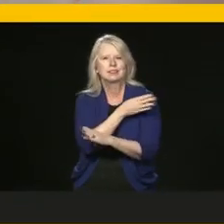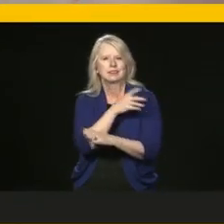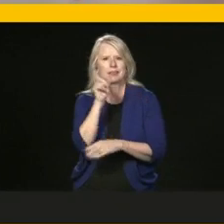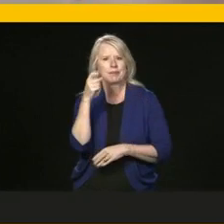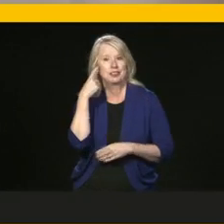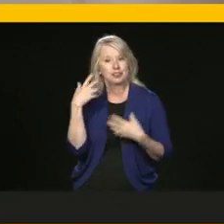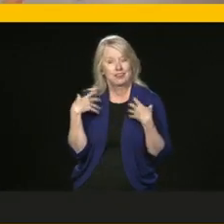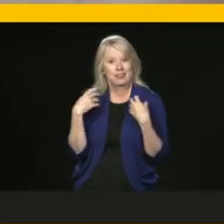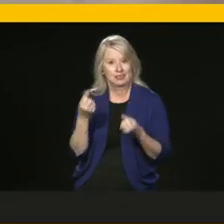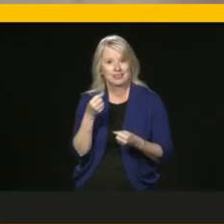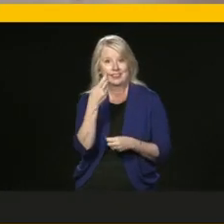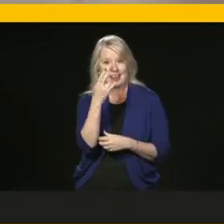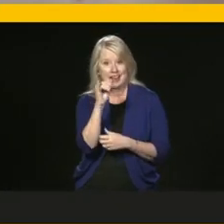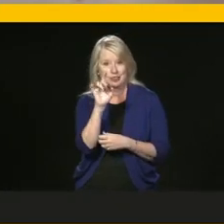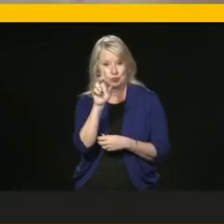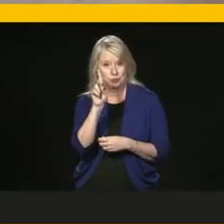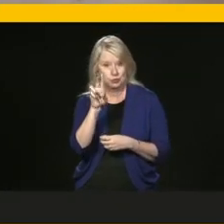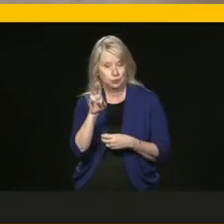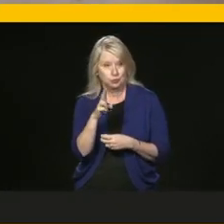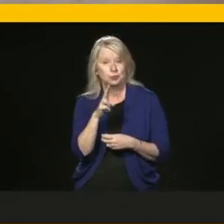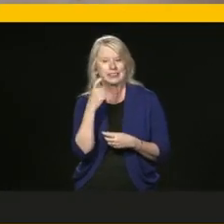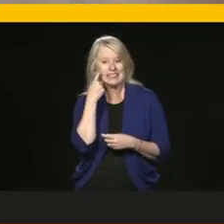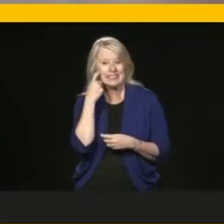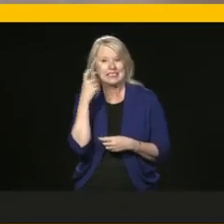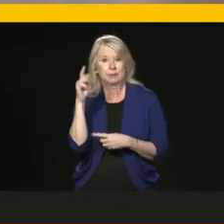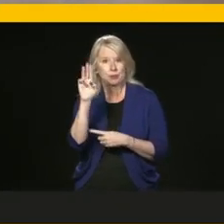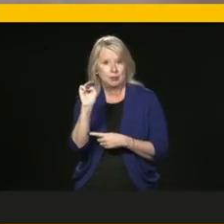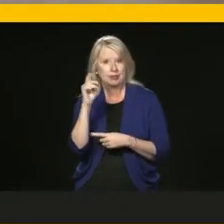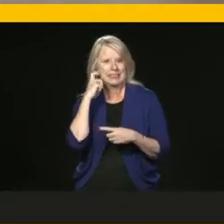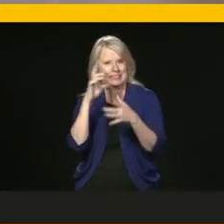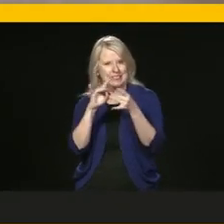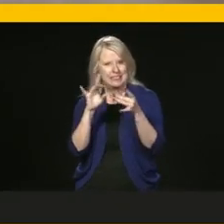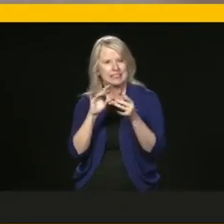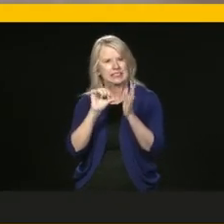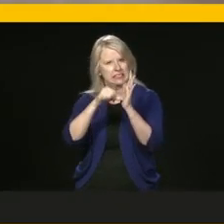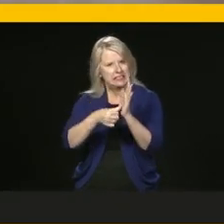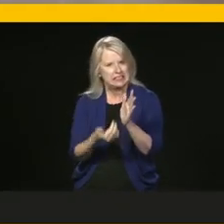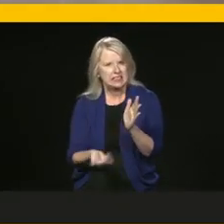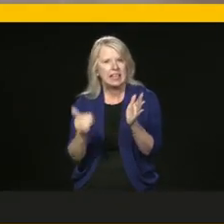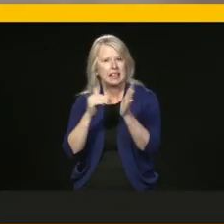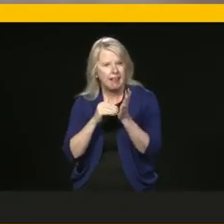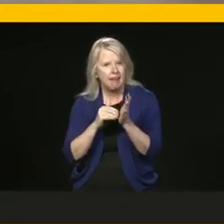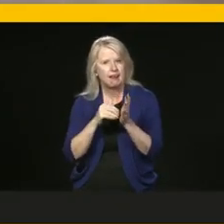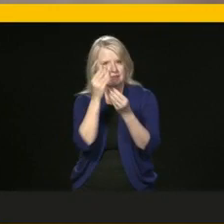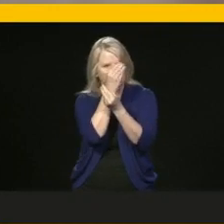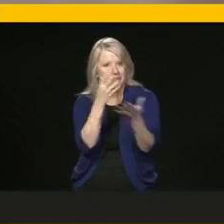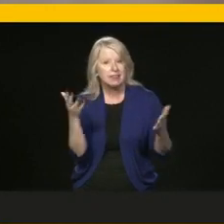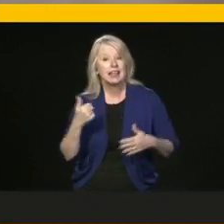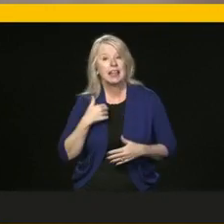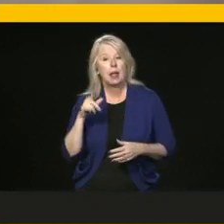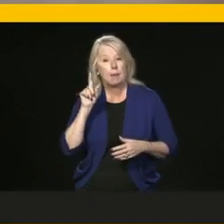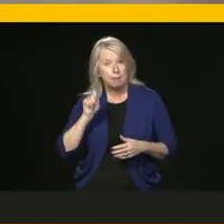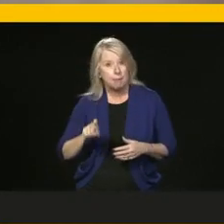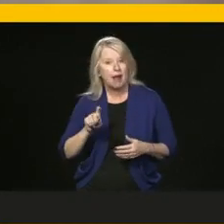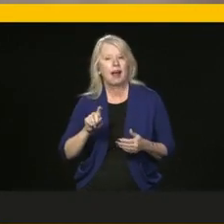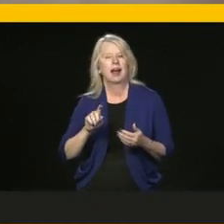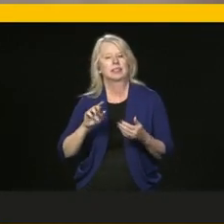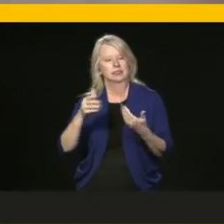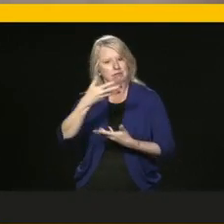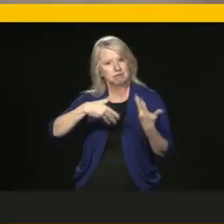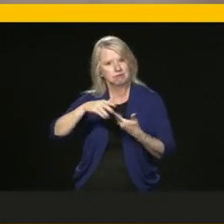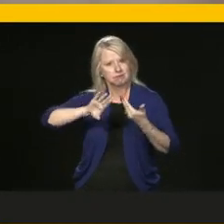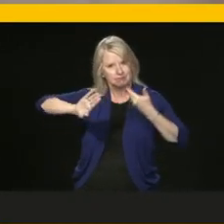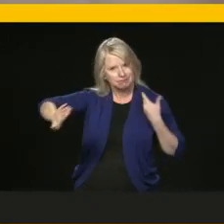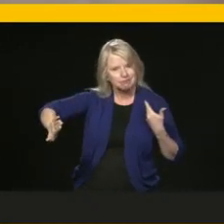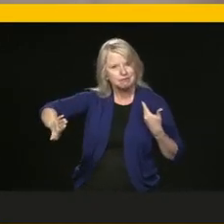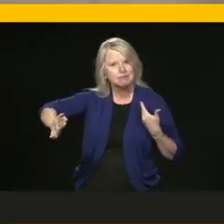Minister. Canadians must practice social and physical distancing. That means